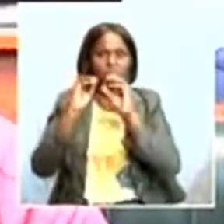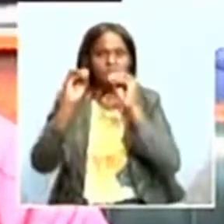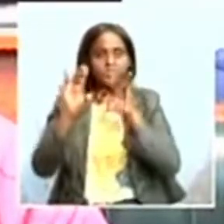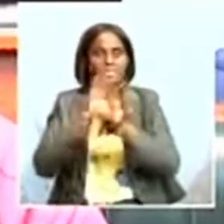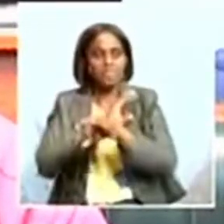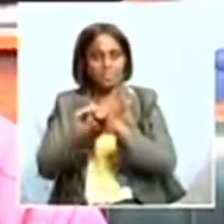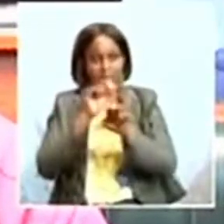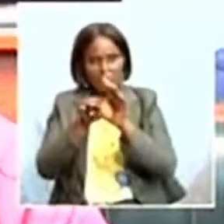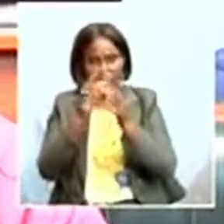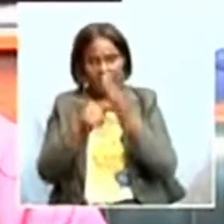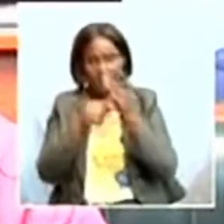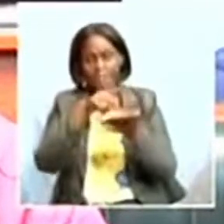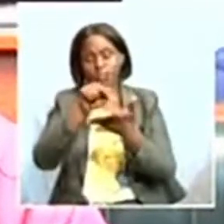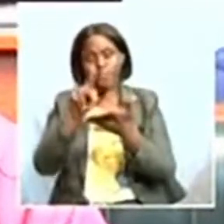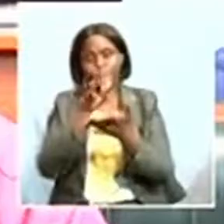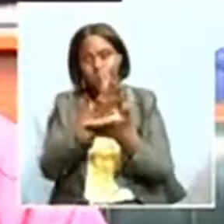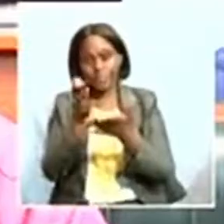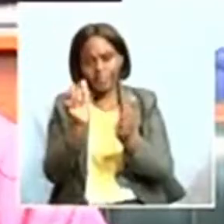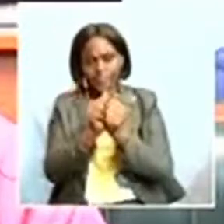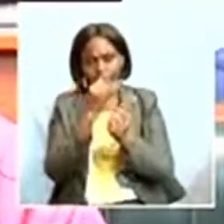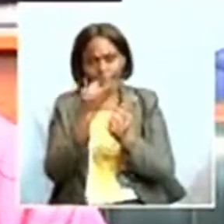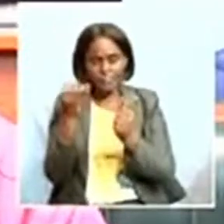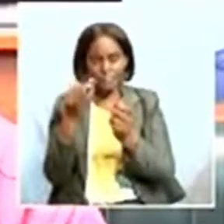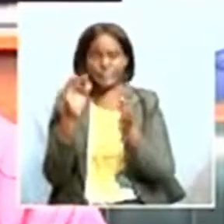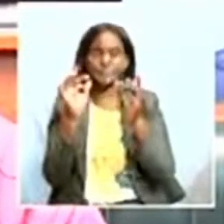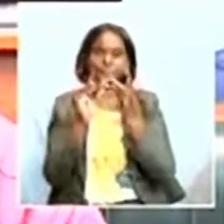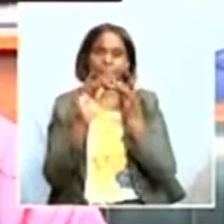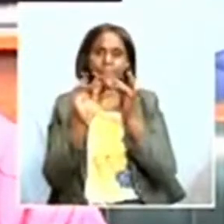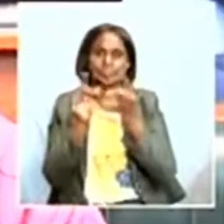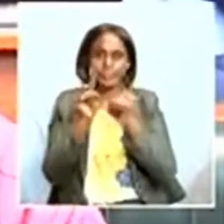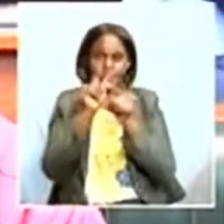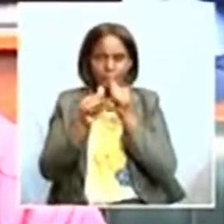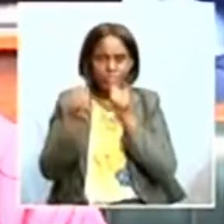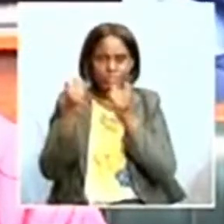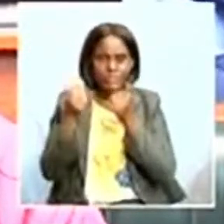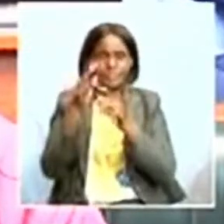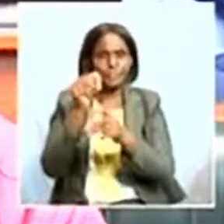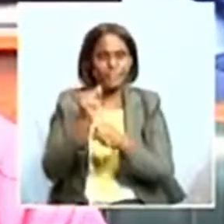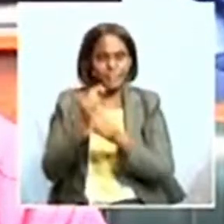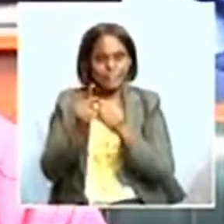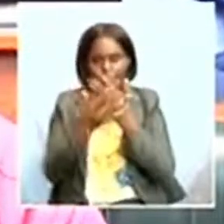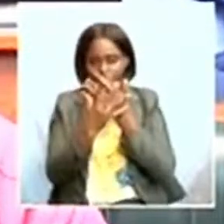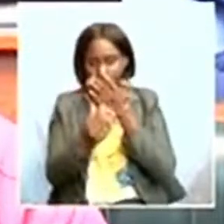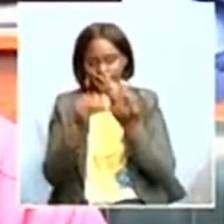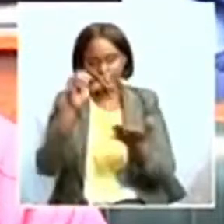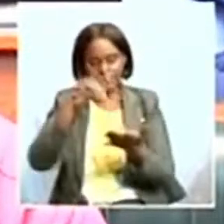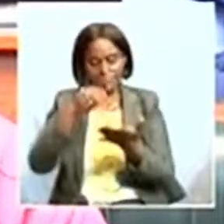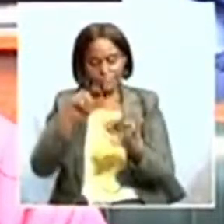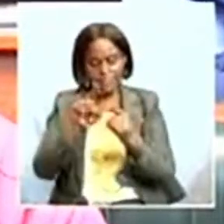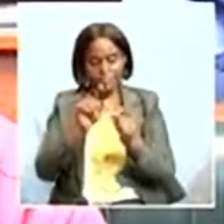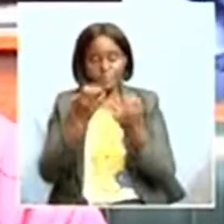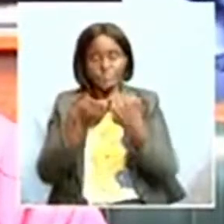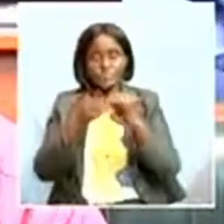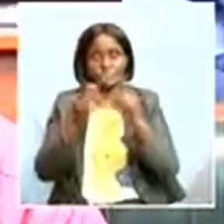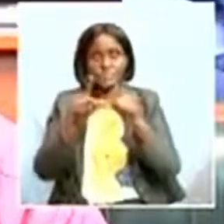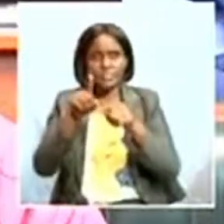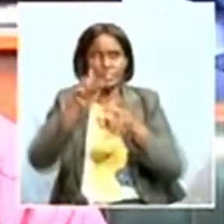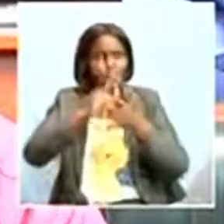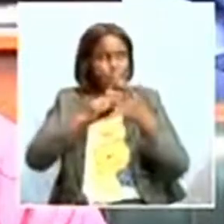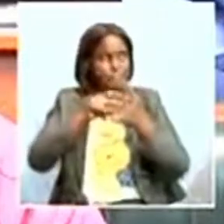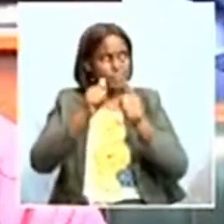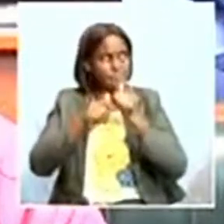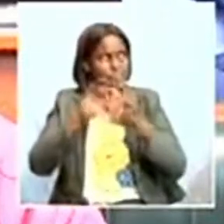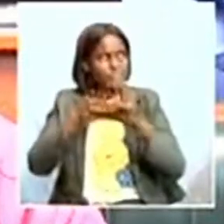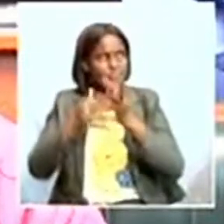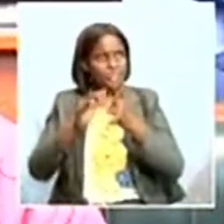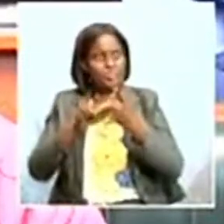capacity in terms of training, issues to do with internet, because they're getting soft copies, and even costs that are